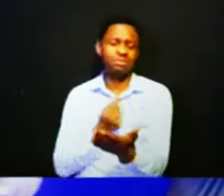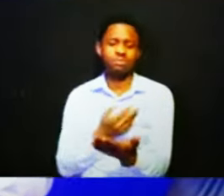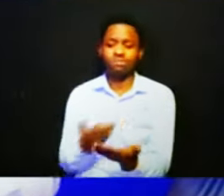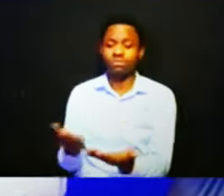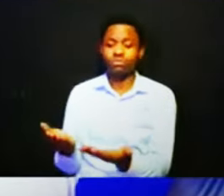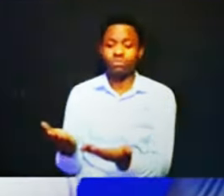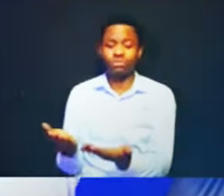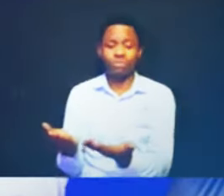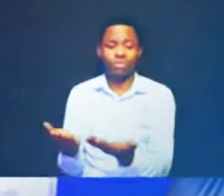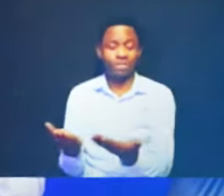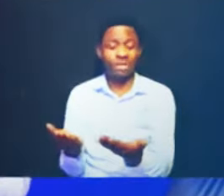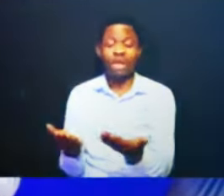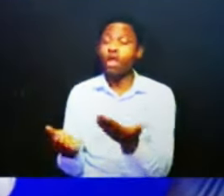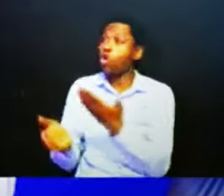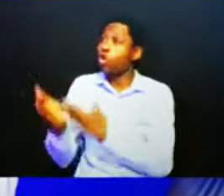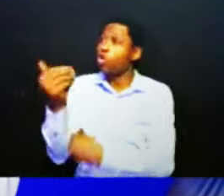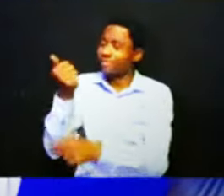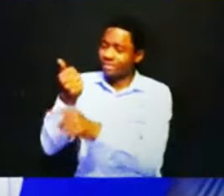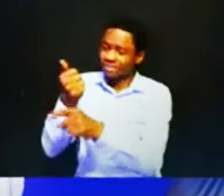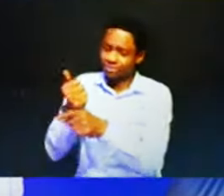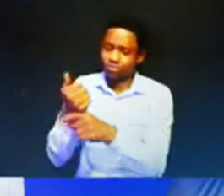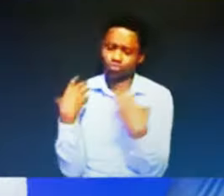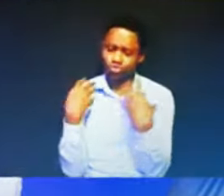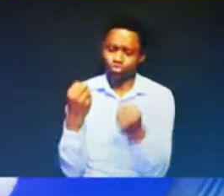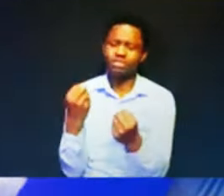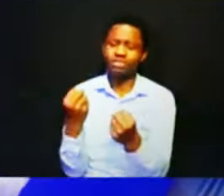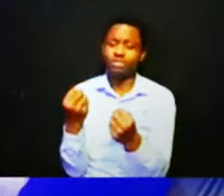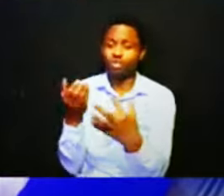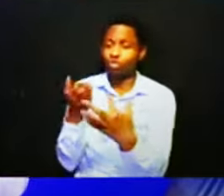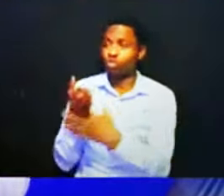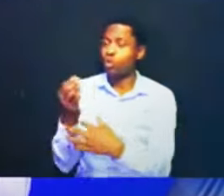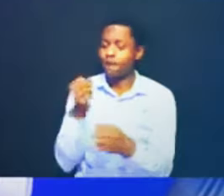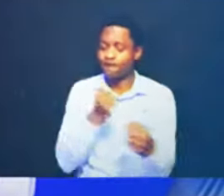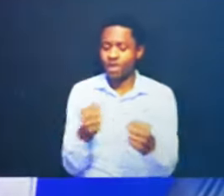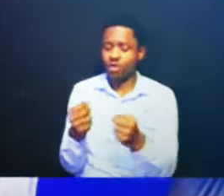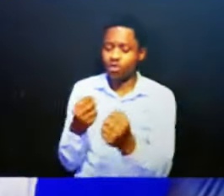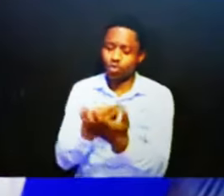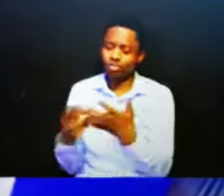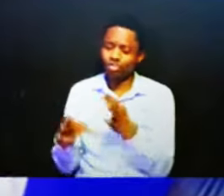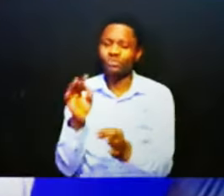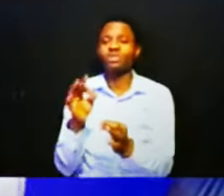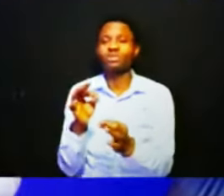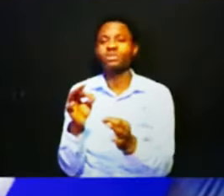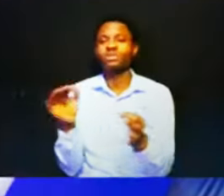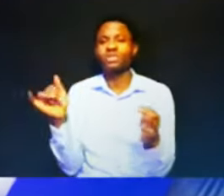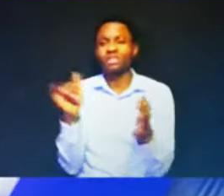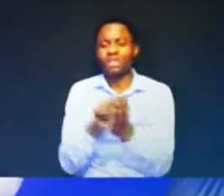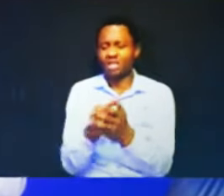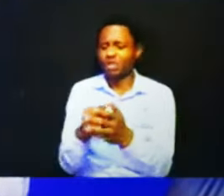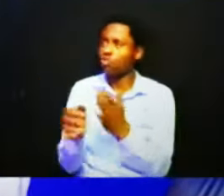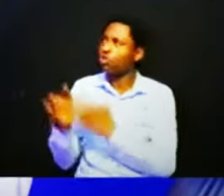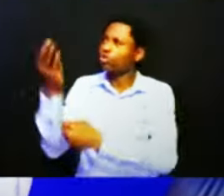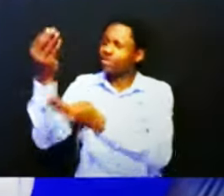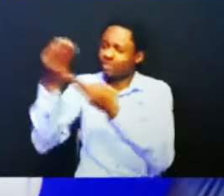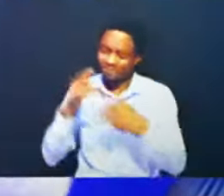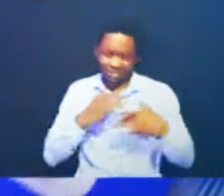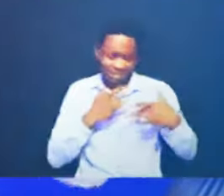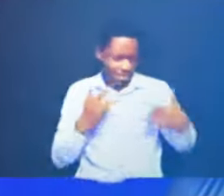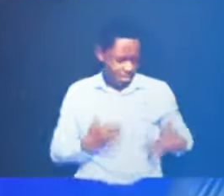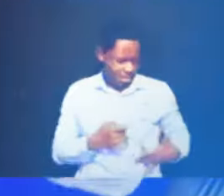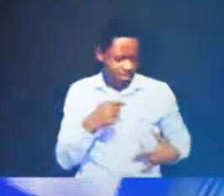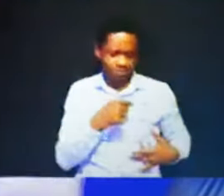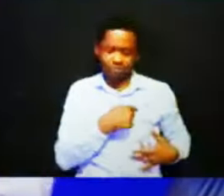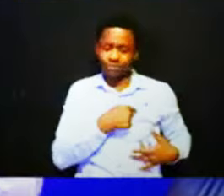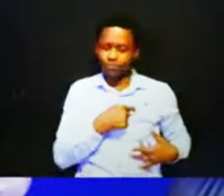that he will strengthen us by the power of his spirit to grant us hearts to